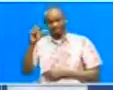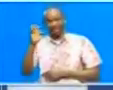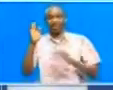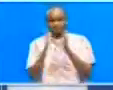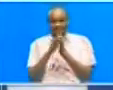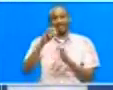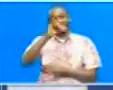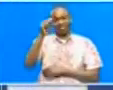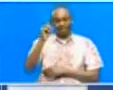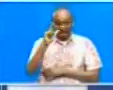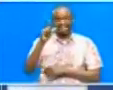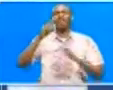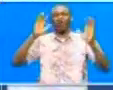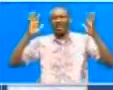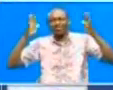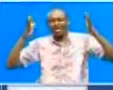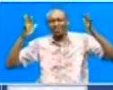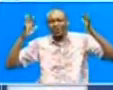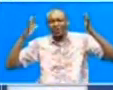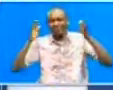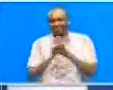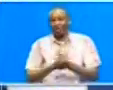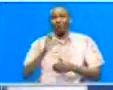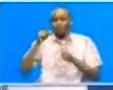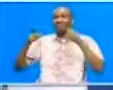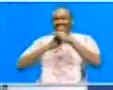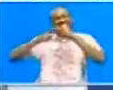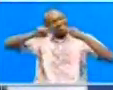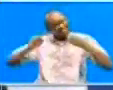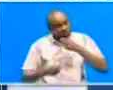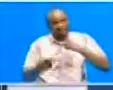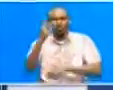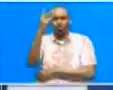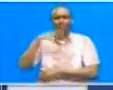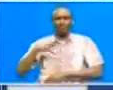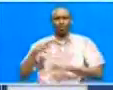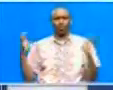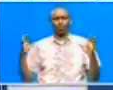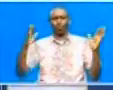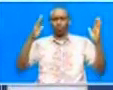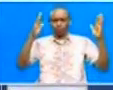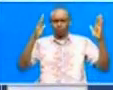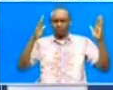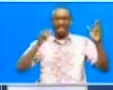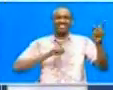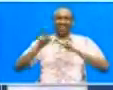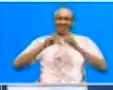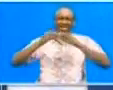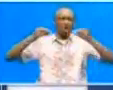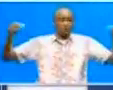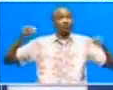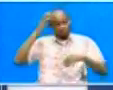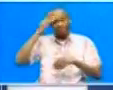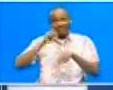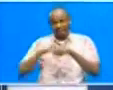Jamal Gaddafi. Congratulations, guys. Thank you so much. From 6,000 to two people. Yeah. It's been a long journey. Absolutely. You know, even